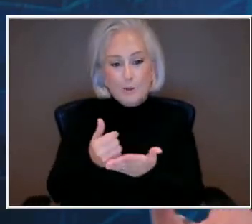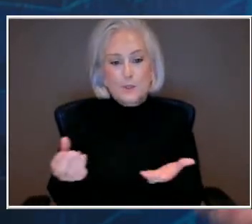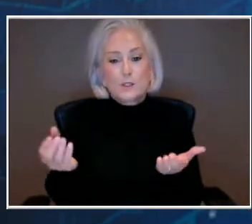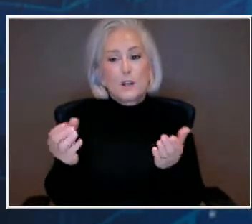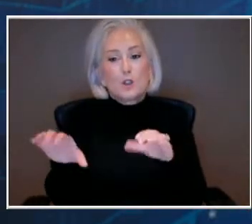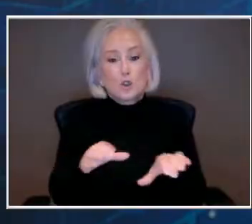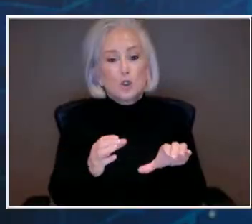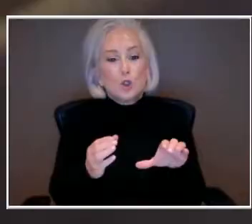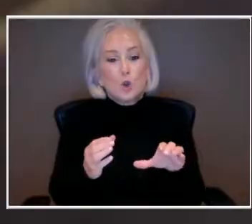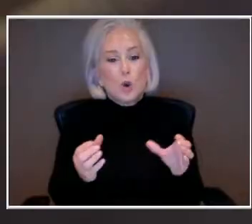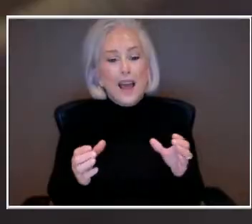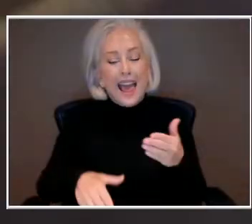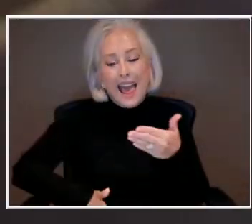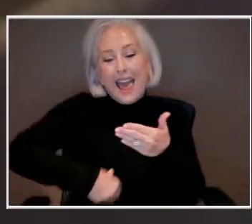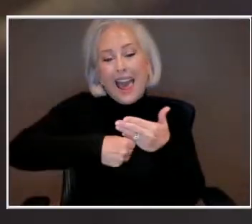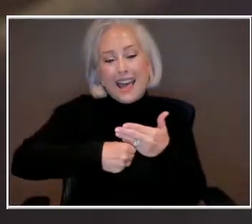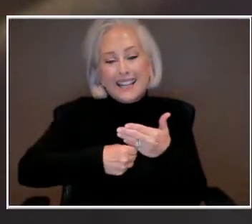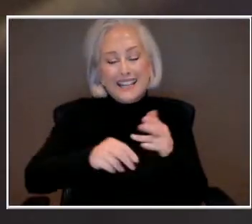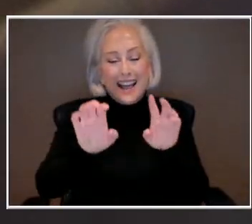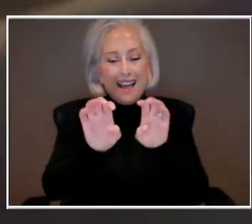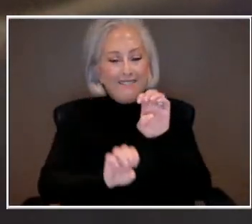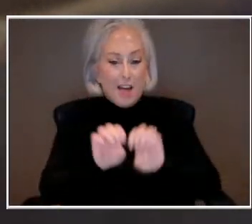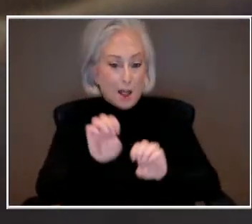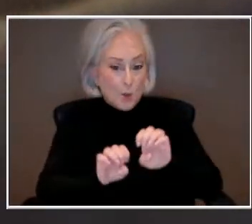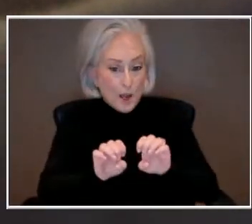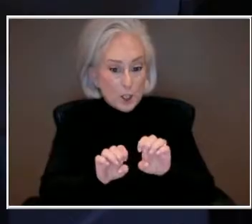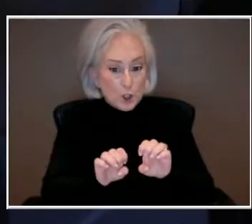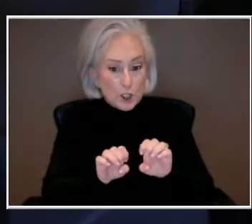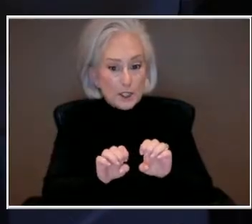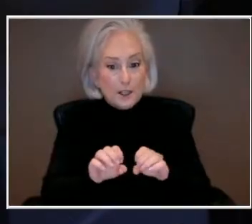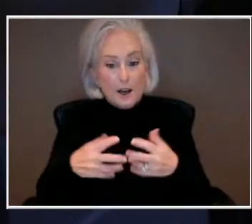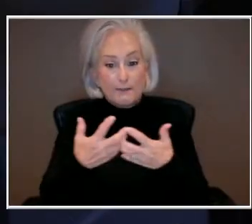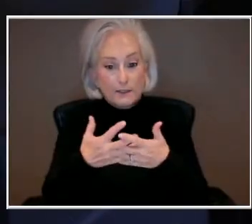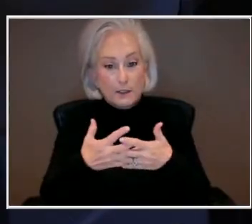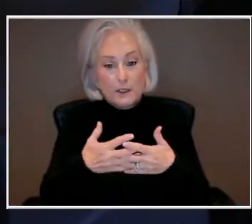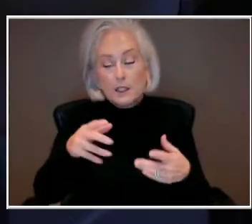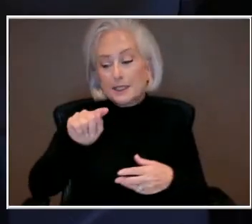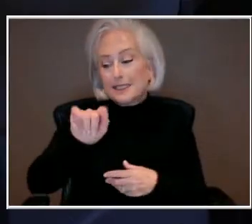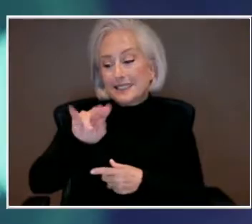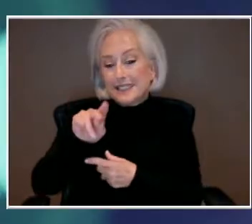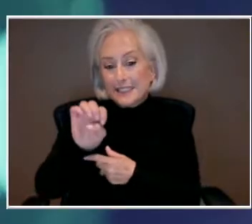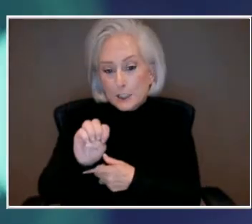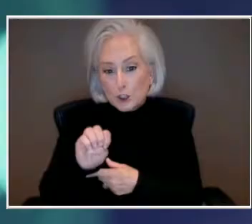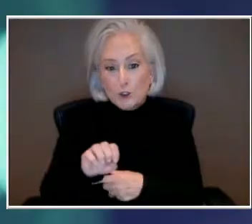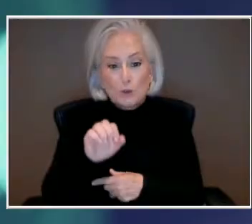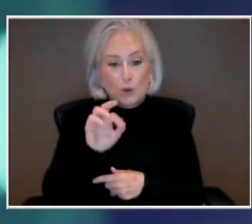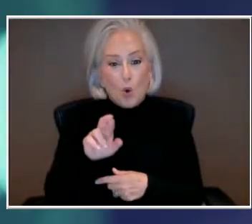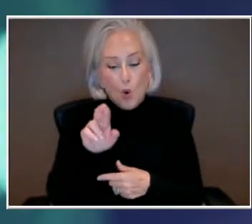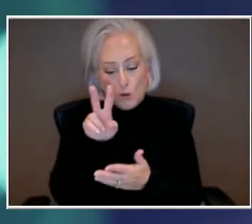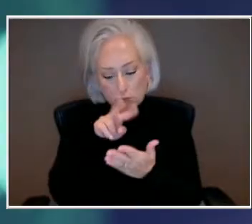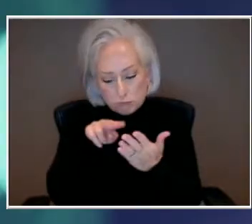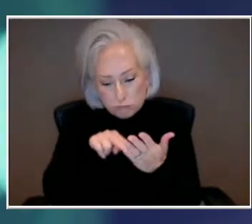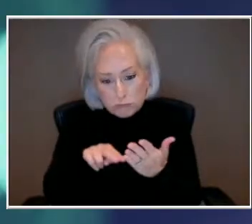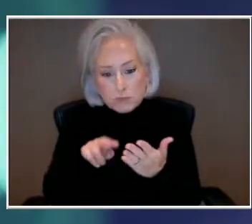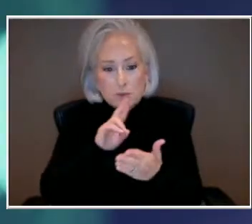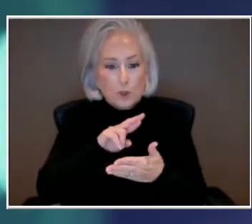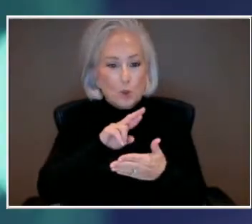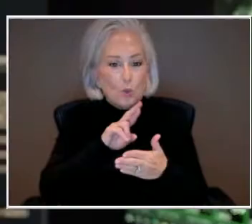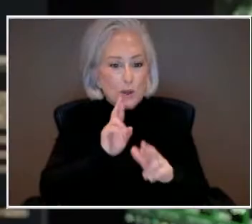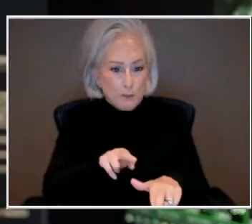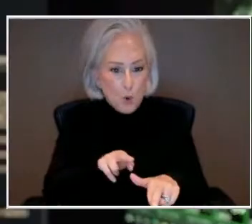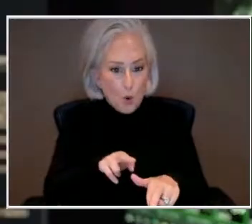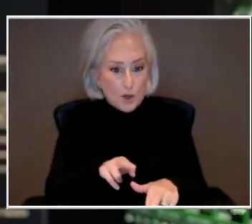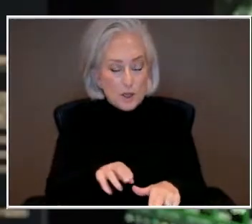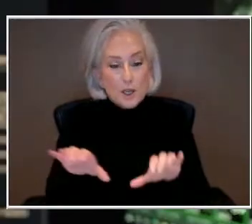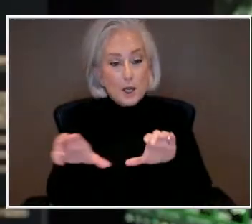about, you know, the, you know, results from the AI report, and that we're doing that to give patients the